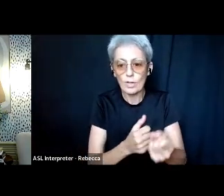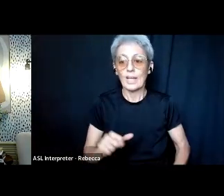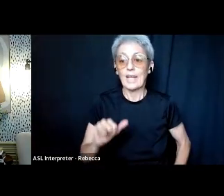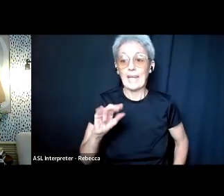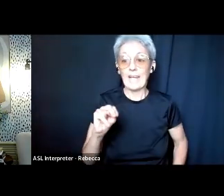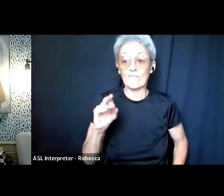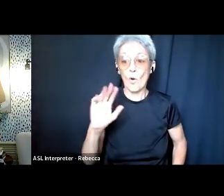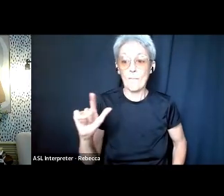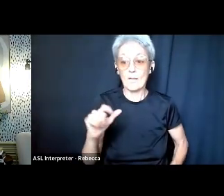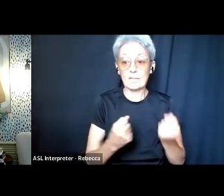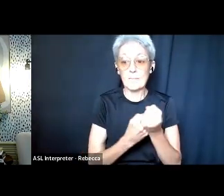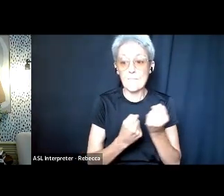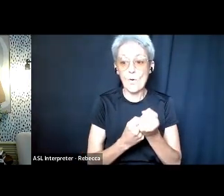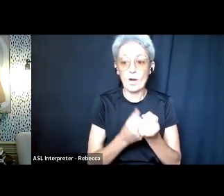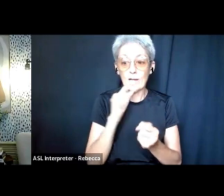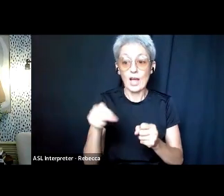critical.